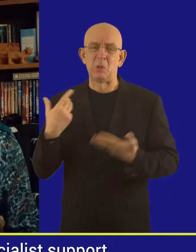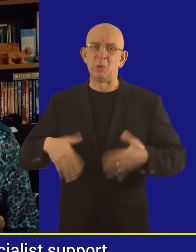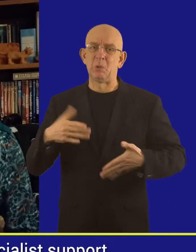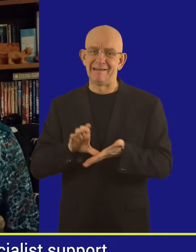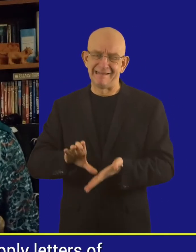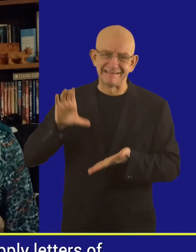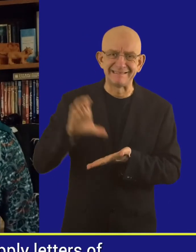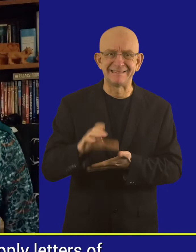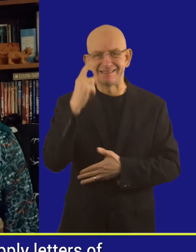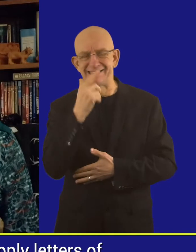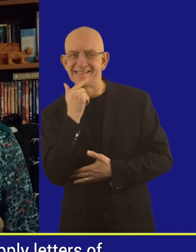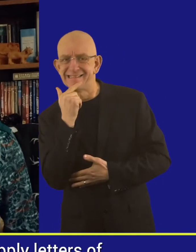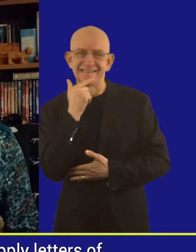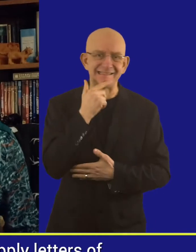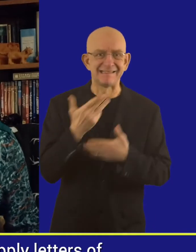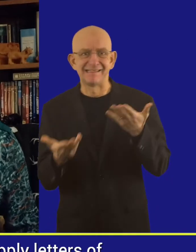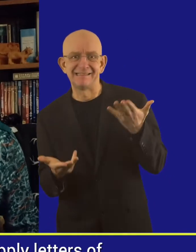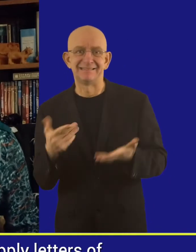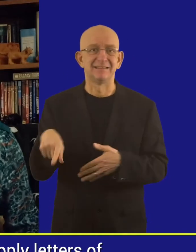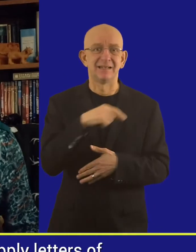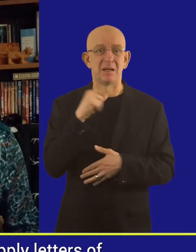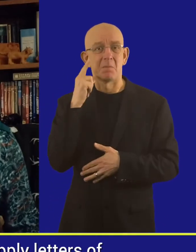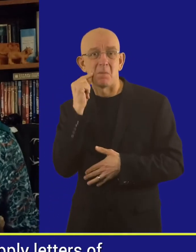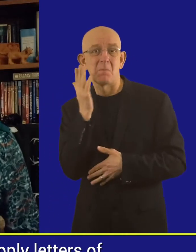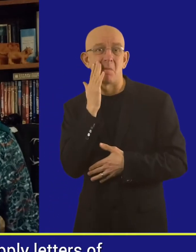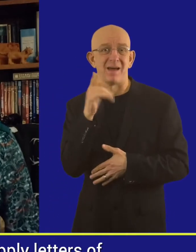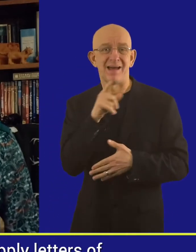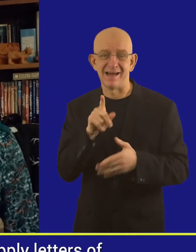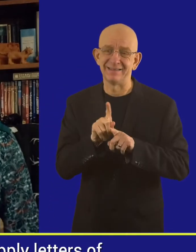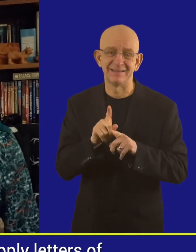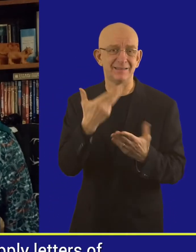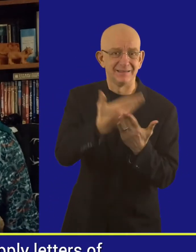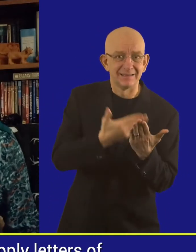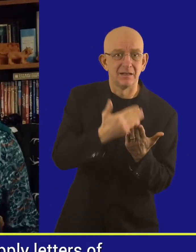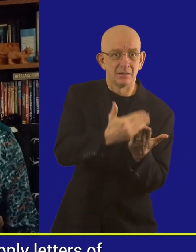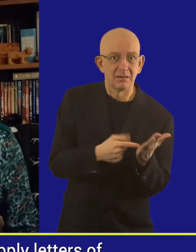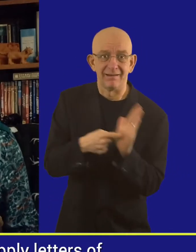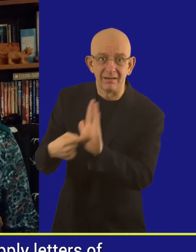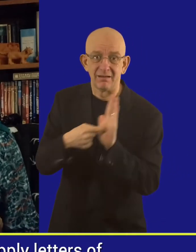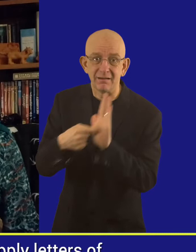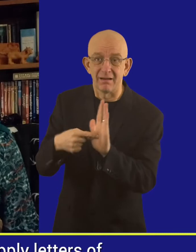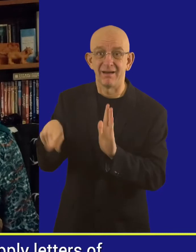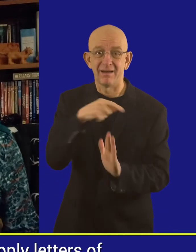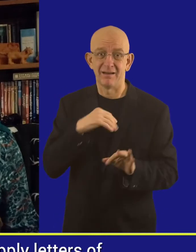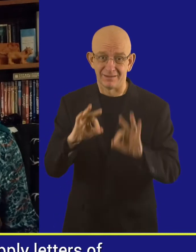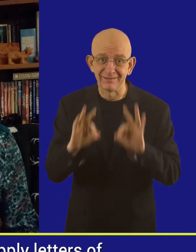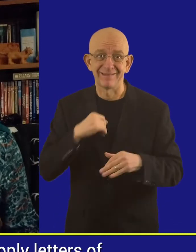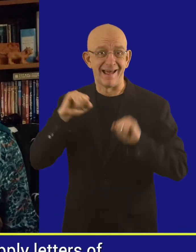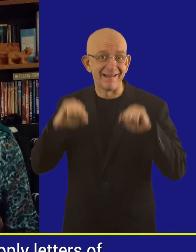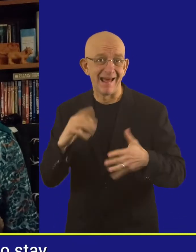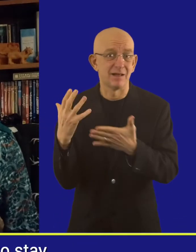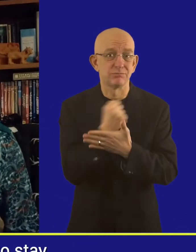such cost, so my parents were obliged to supply letters of recommendation about my potential to contribute to the